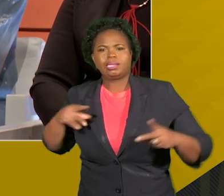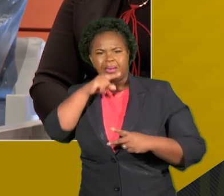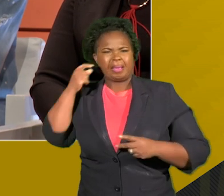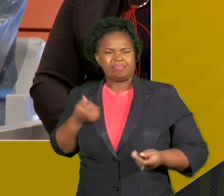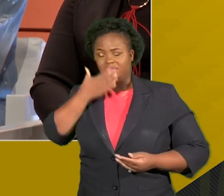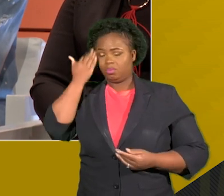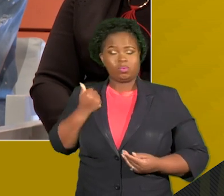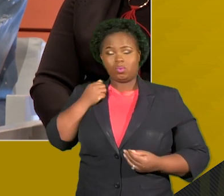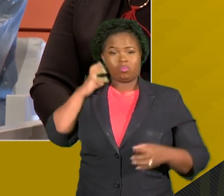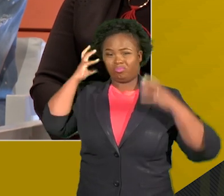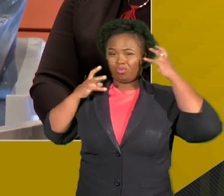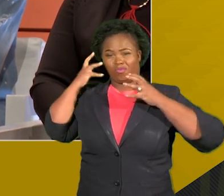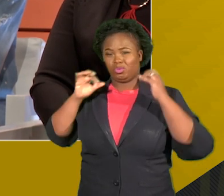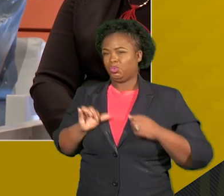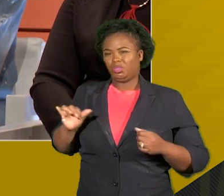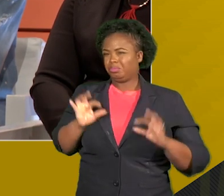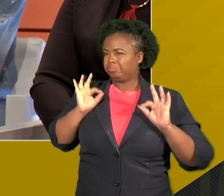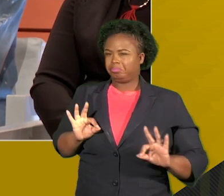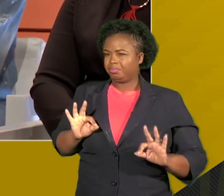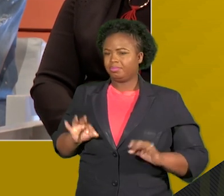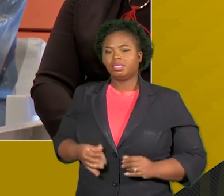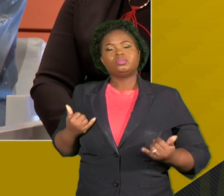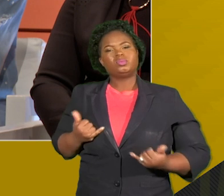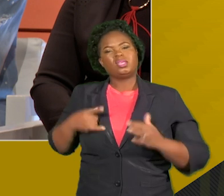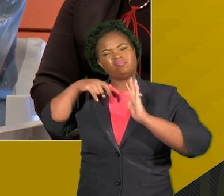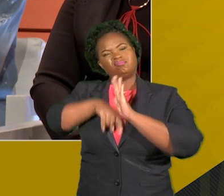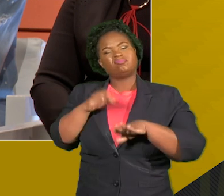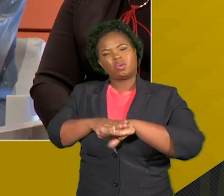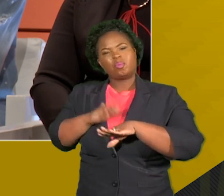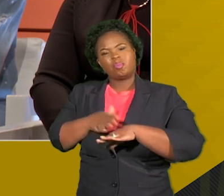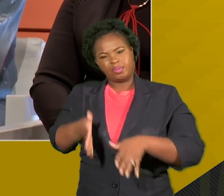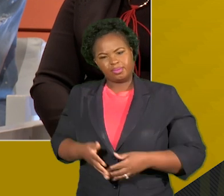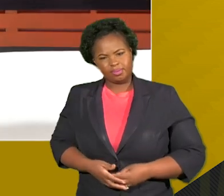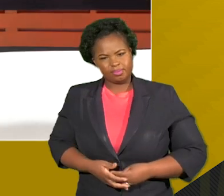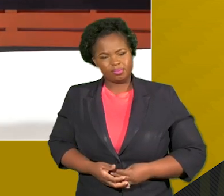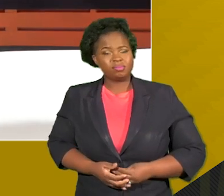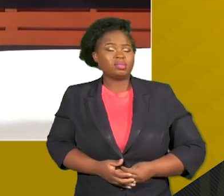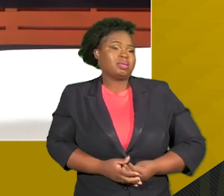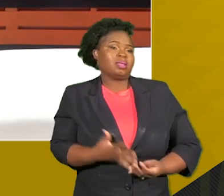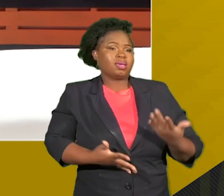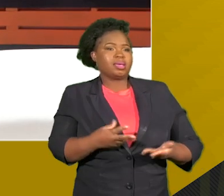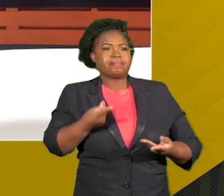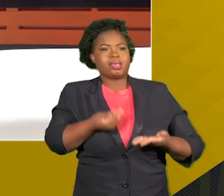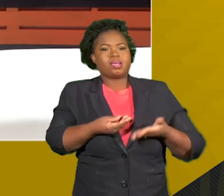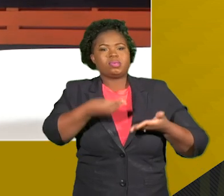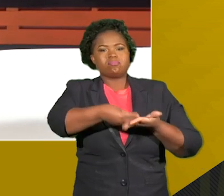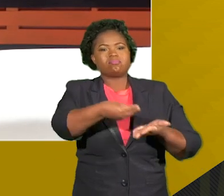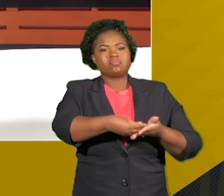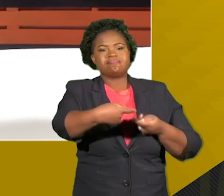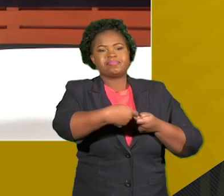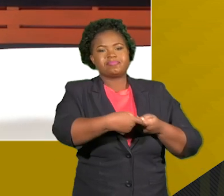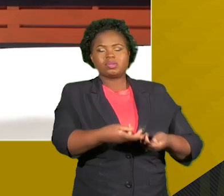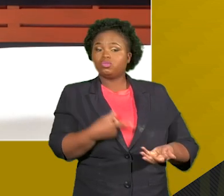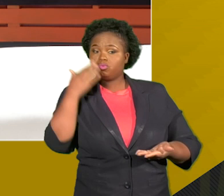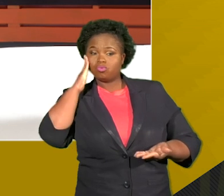really know which ones of them are legit. And I think that's what we're trying to do. And most of them are now, and maybe you donate and assist. Mm-hmm. Do you also